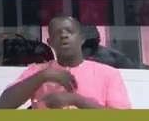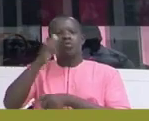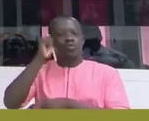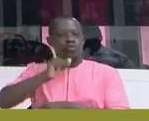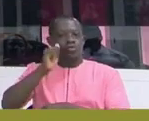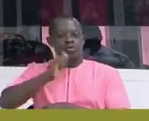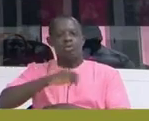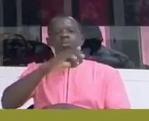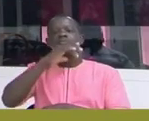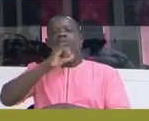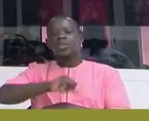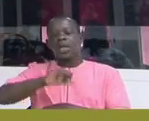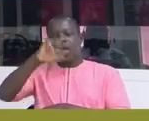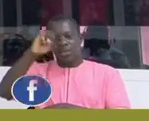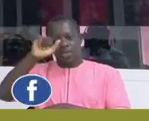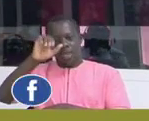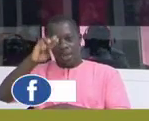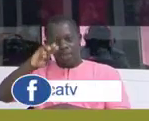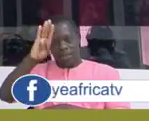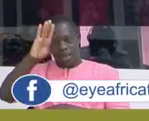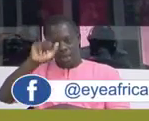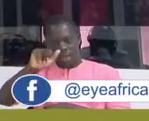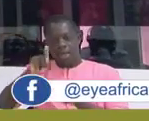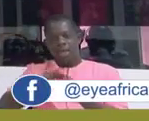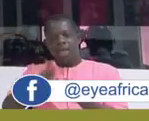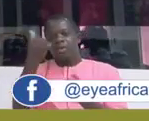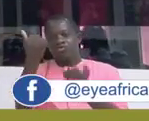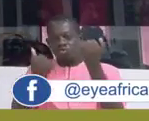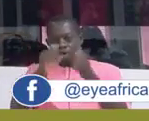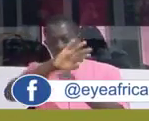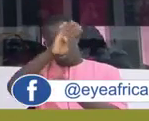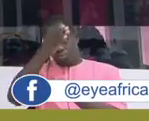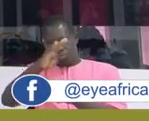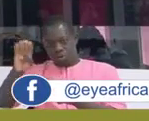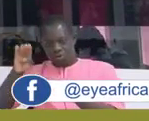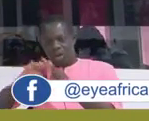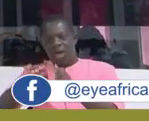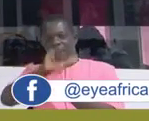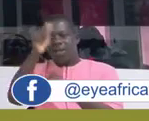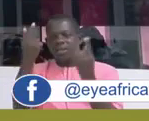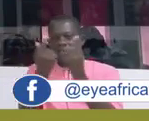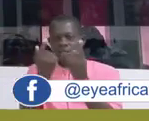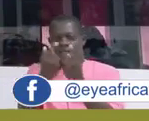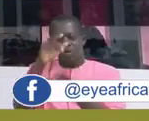Abdullahi to use Mr. Sambar's trucks and